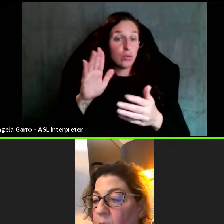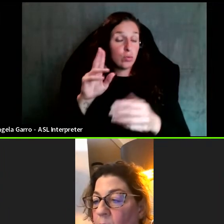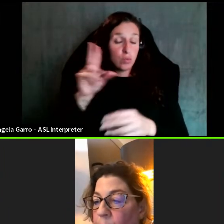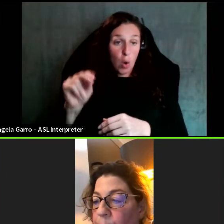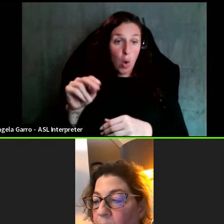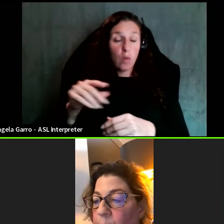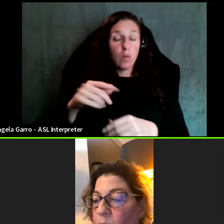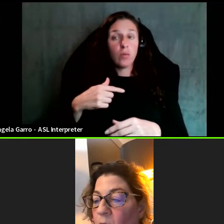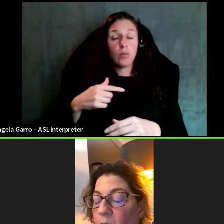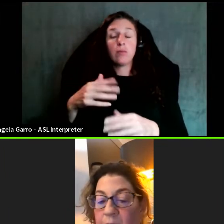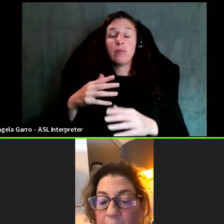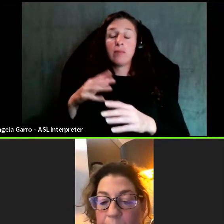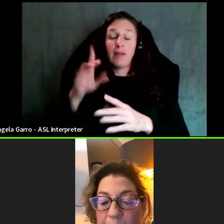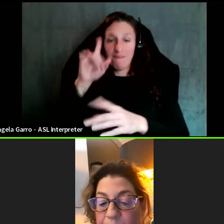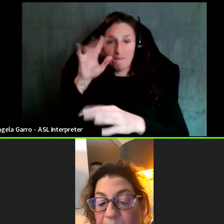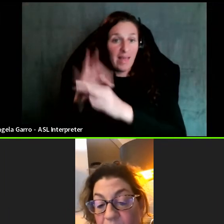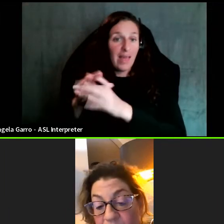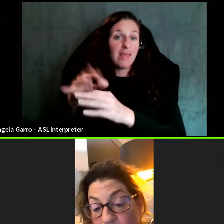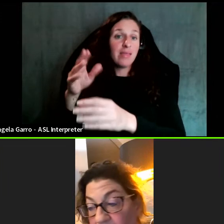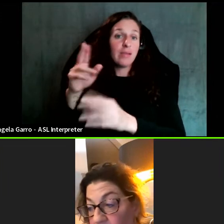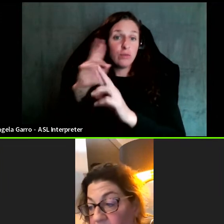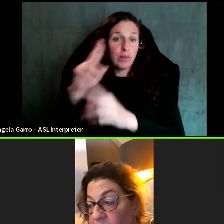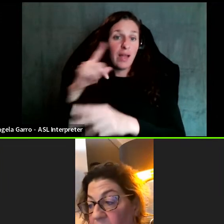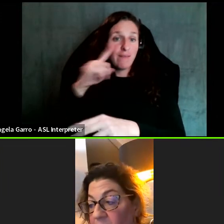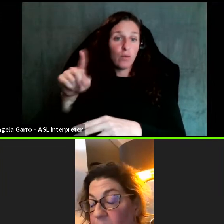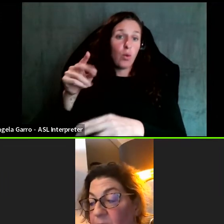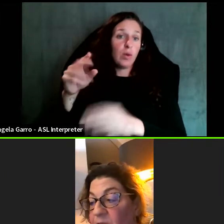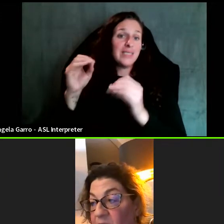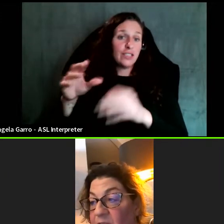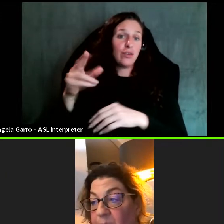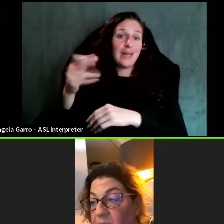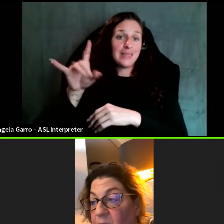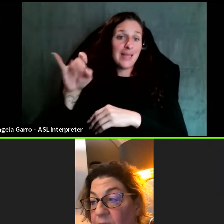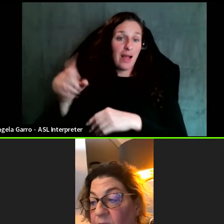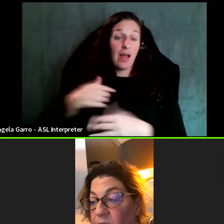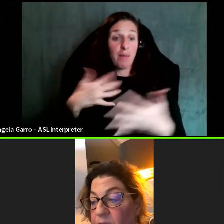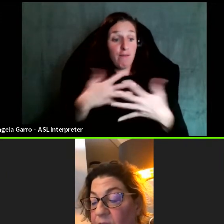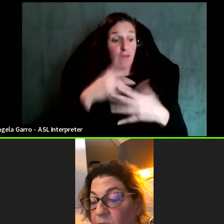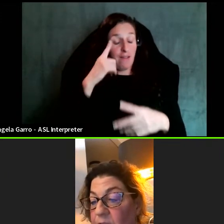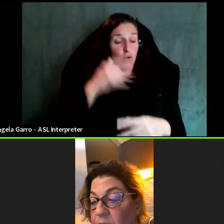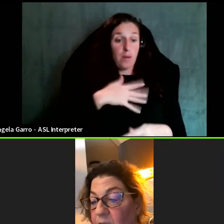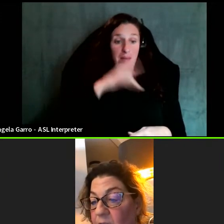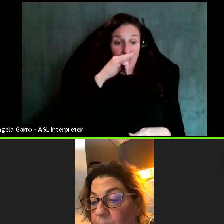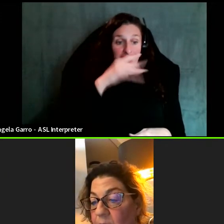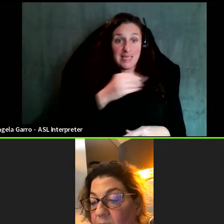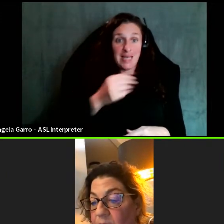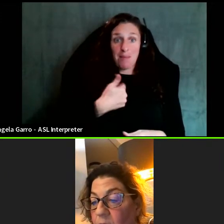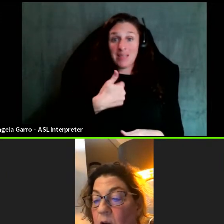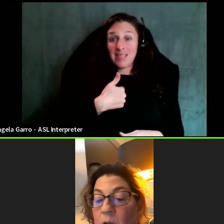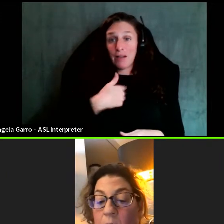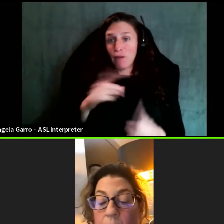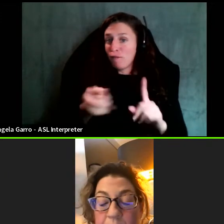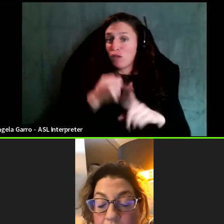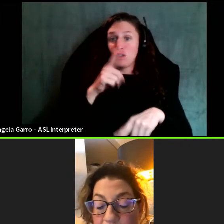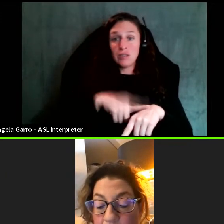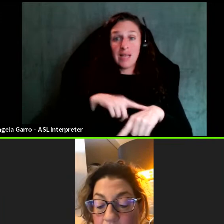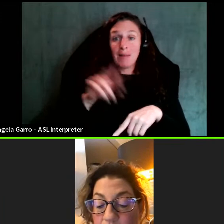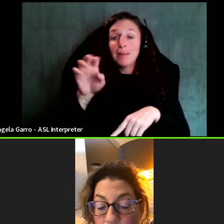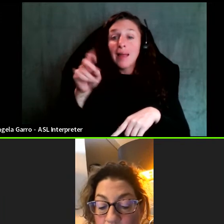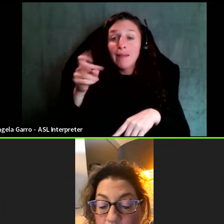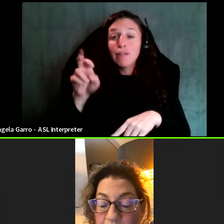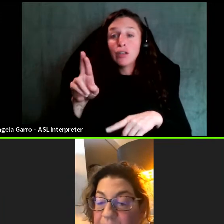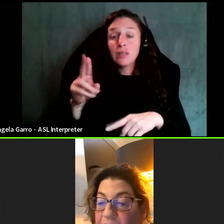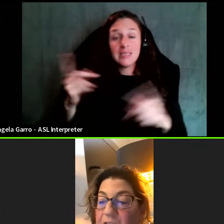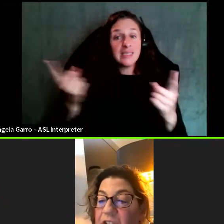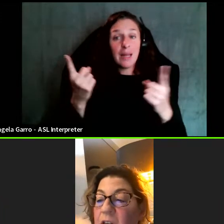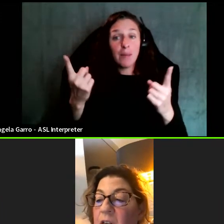Hillsdale. But I'm calling tonight because I'm afraid for my kids and I'm afraid for myself for the first time ever. Something is